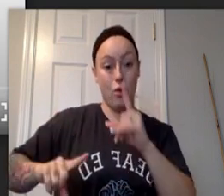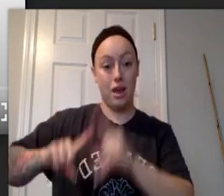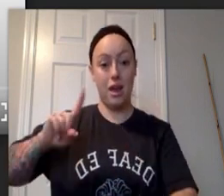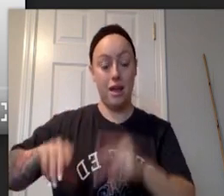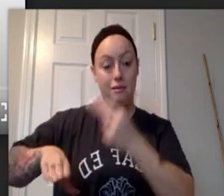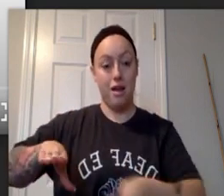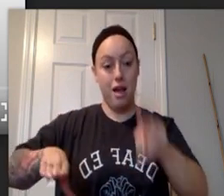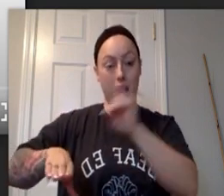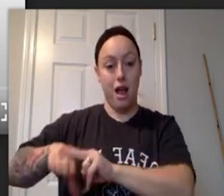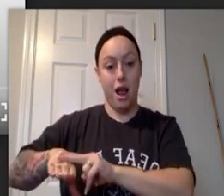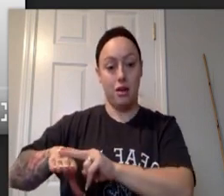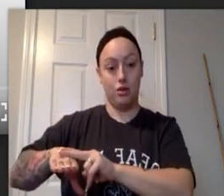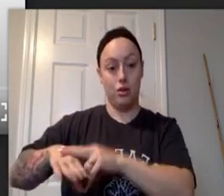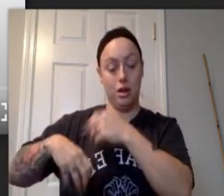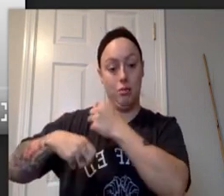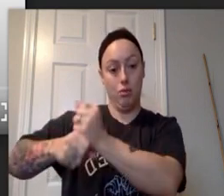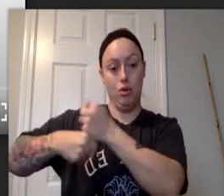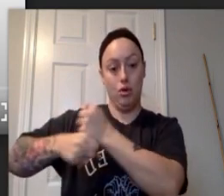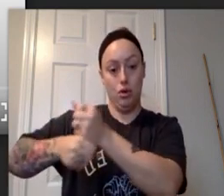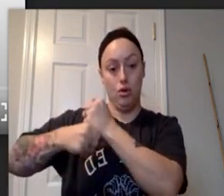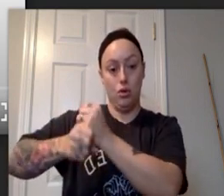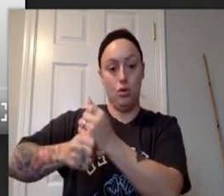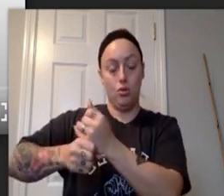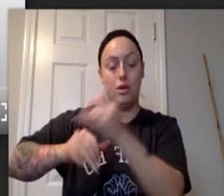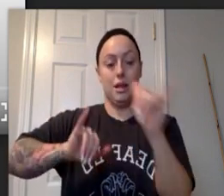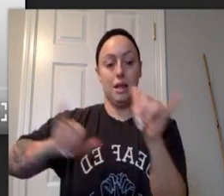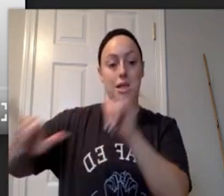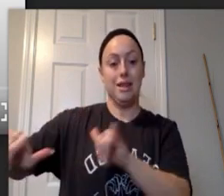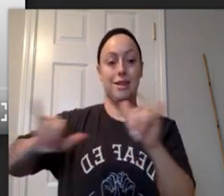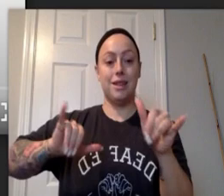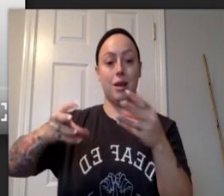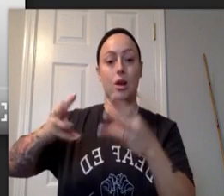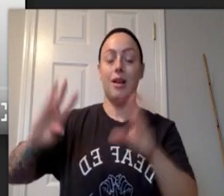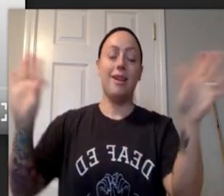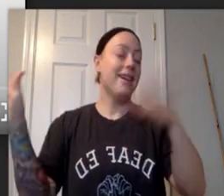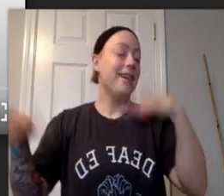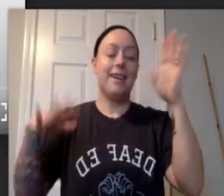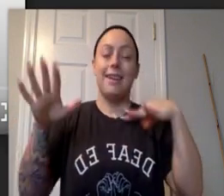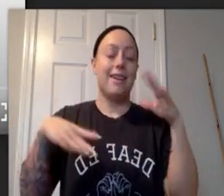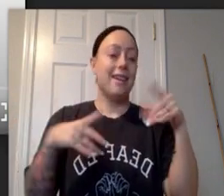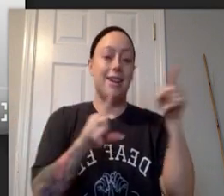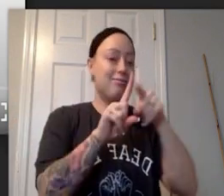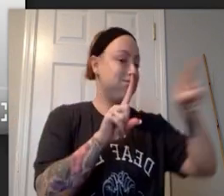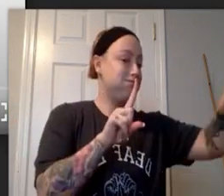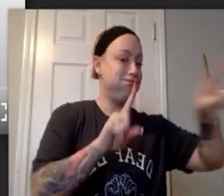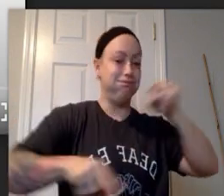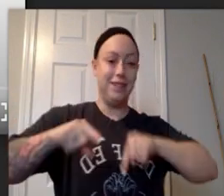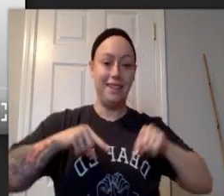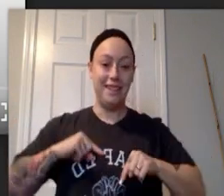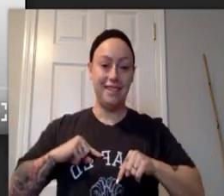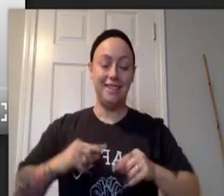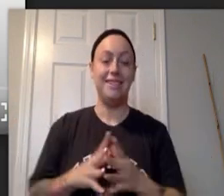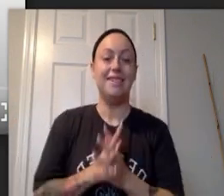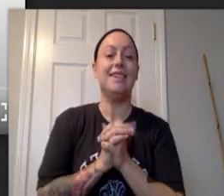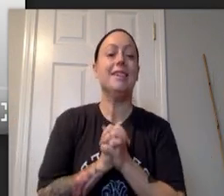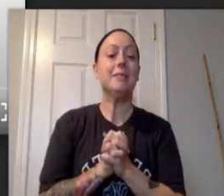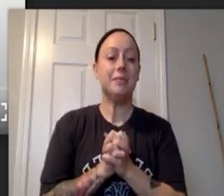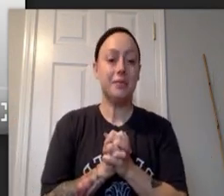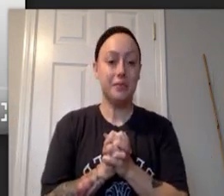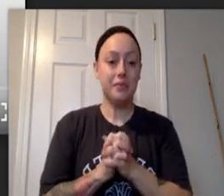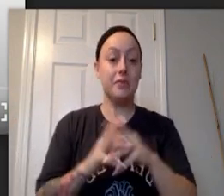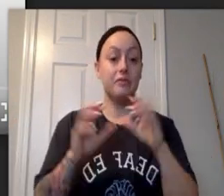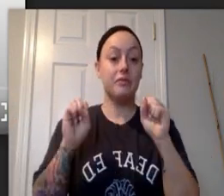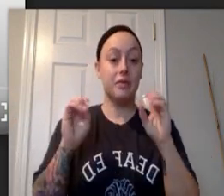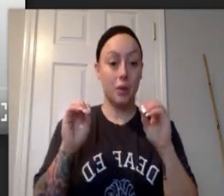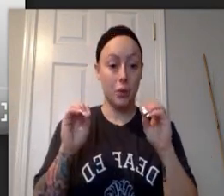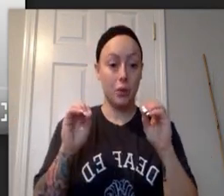that like the receptors will. Sorry, going off on the tangent here. I almost spilled another cup of water on my other computer.